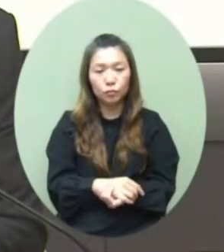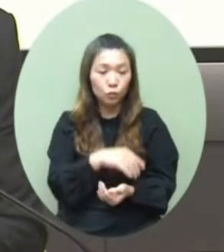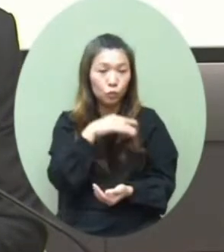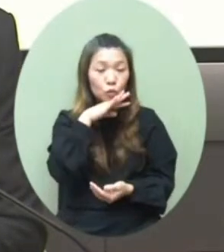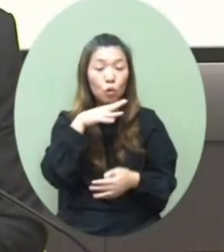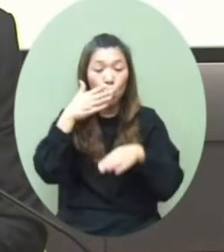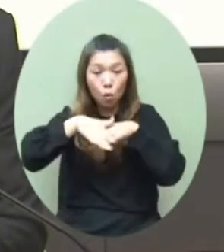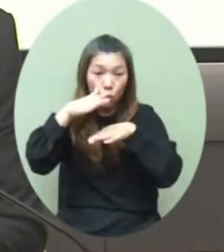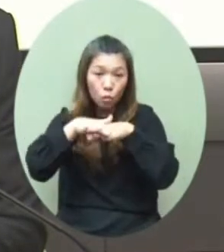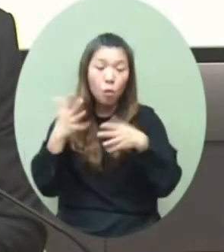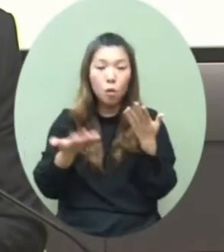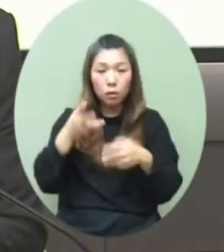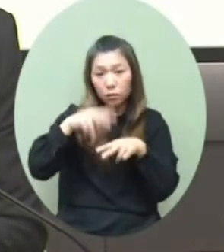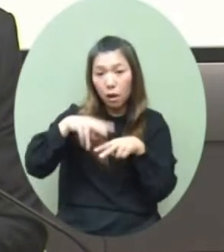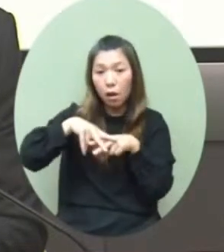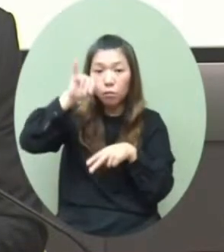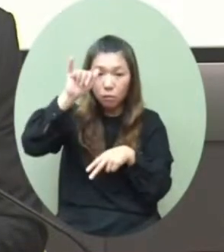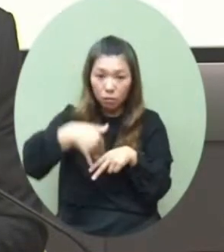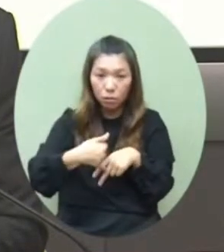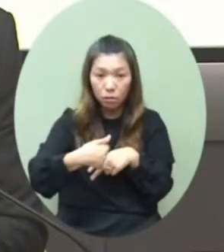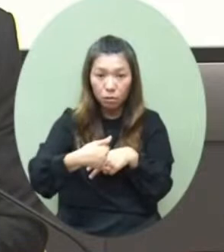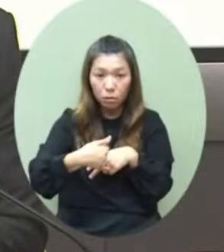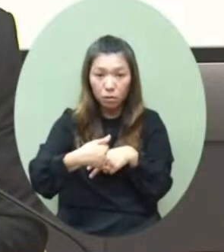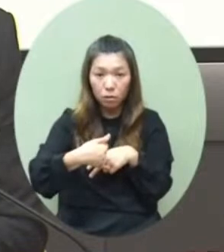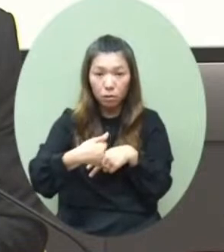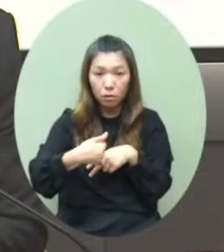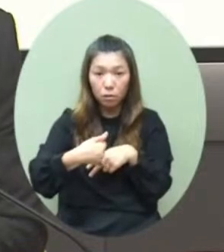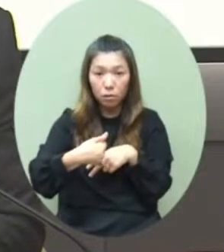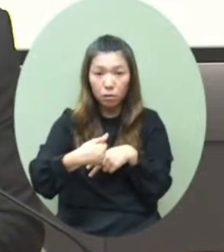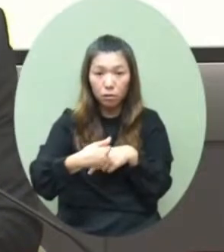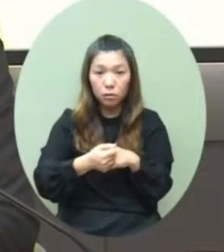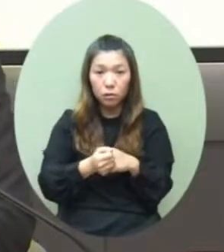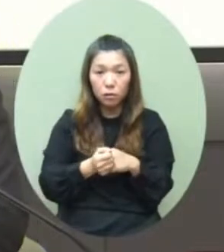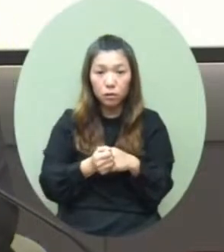target is local residents.